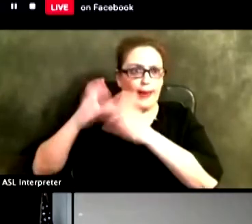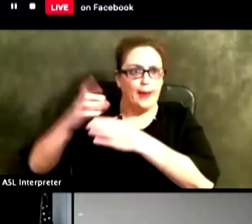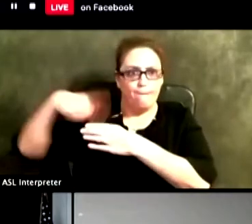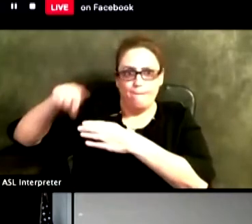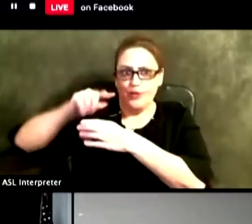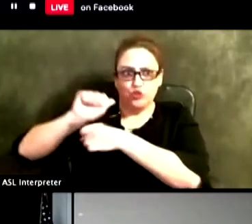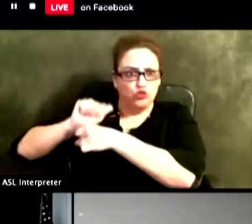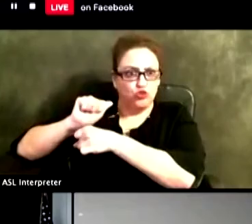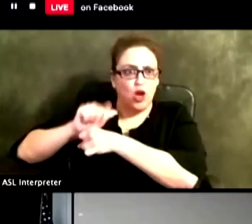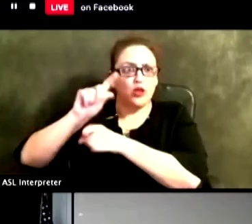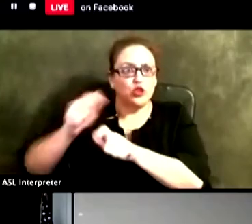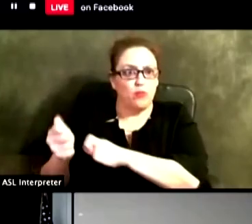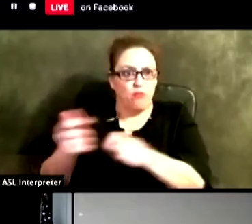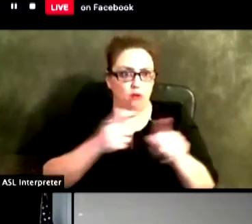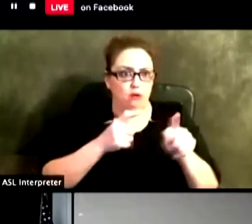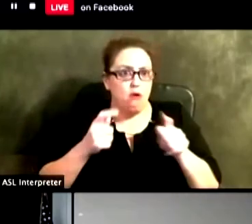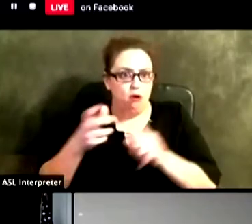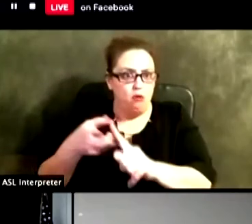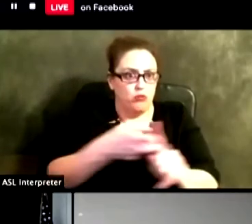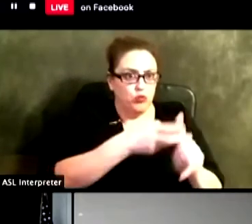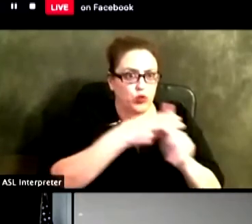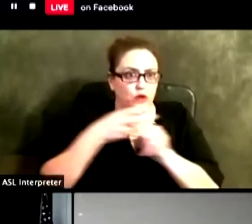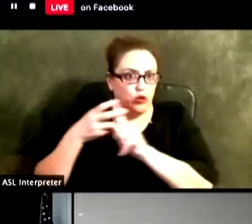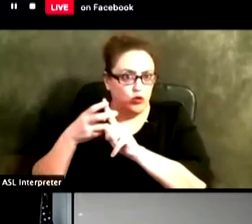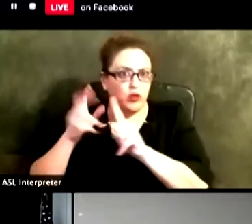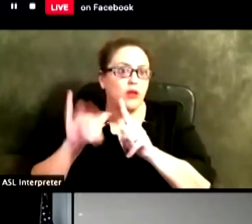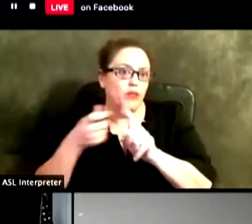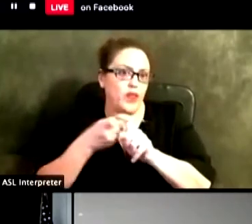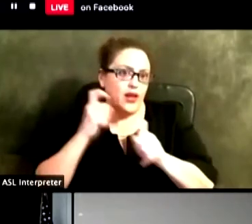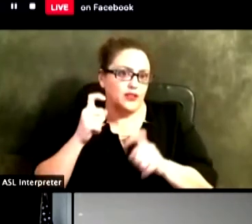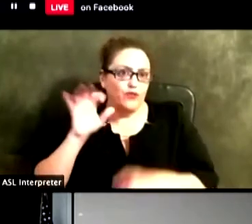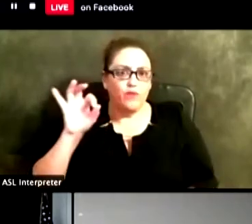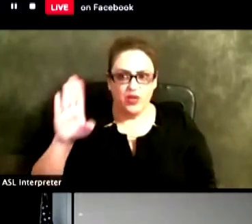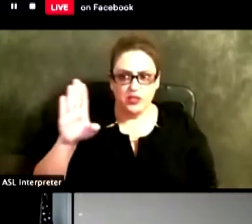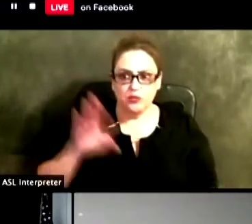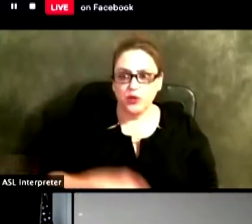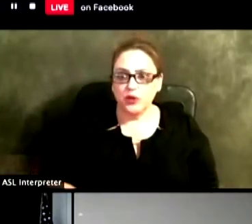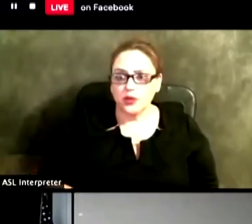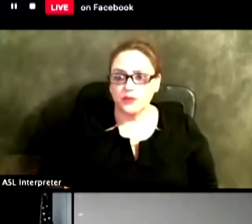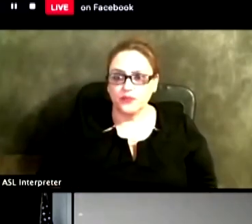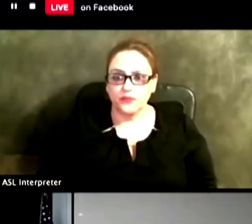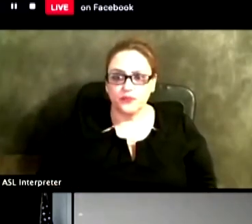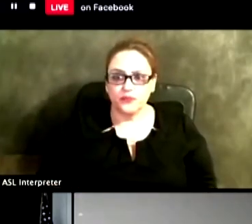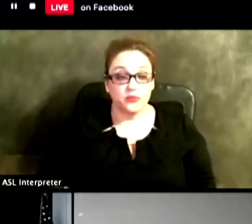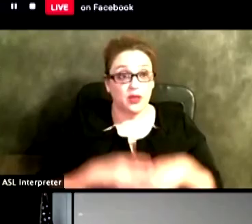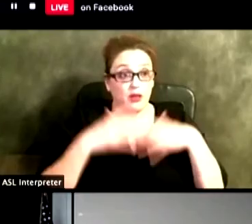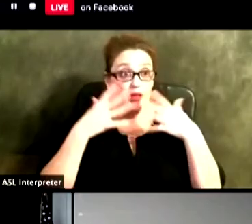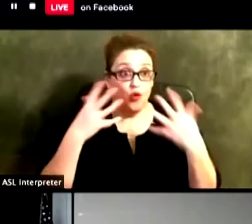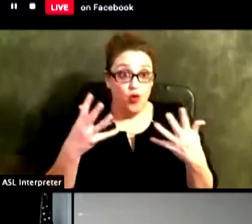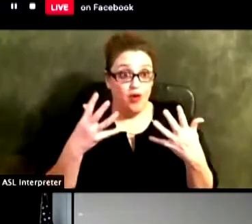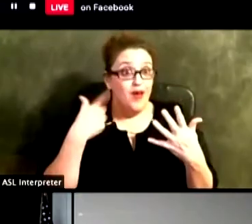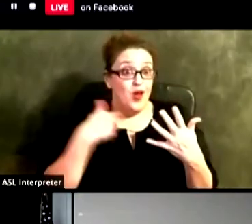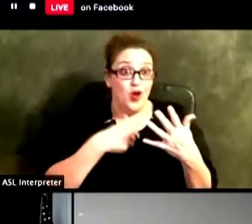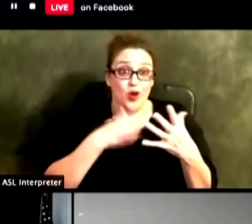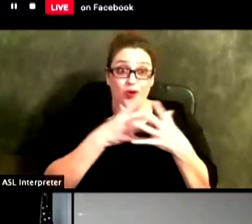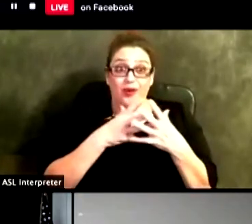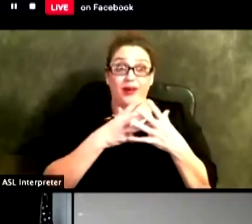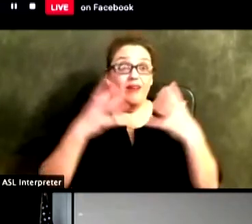from Facebook. Well, folks, we've been on quite a journey of understanding tonight, hearing